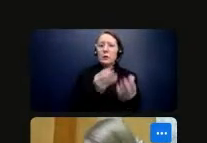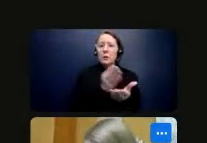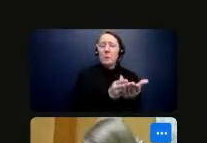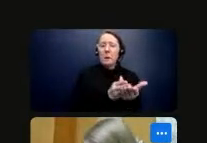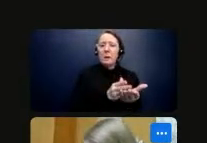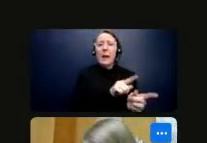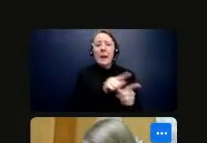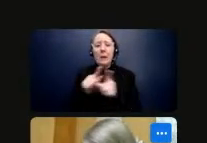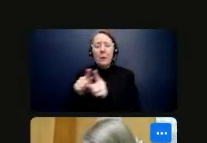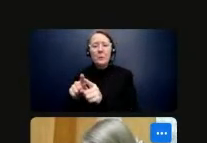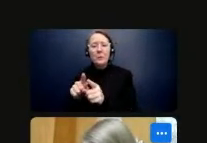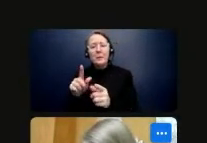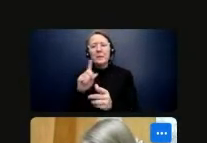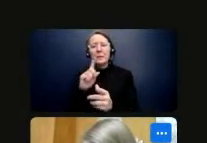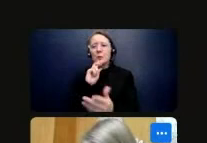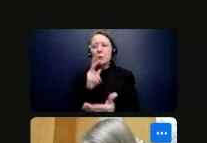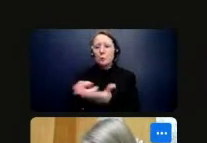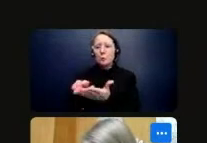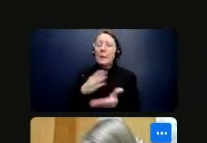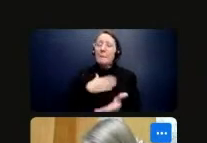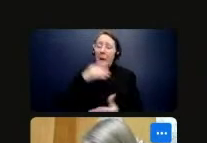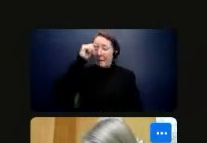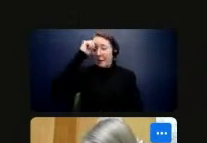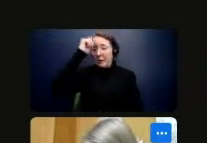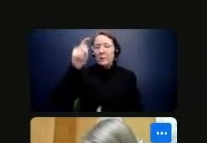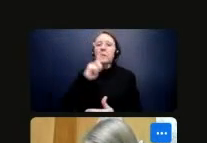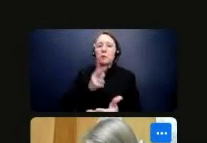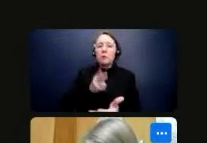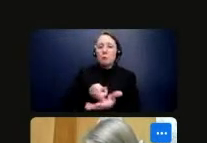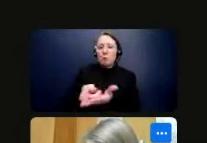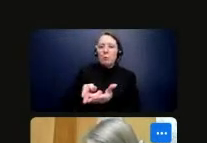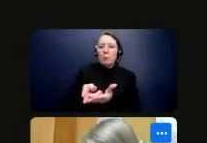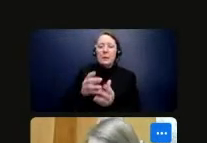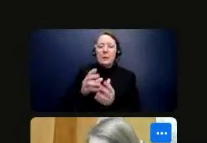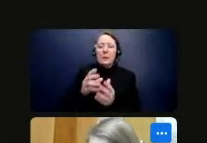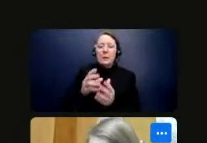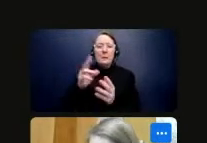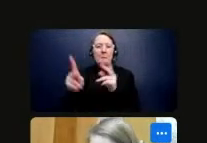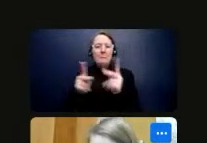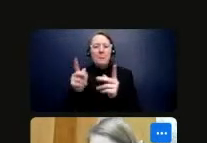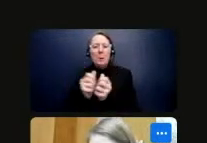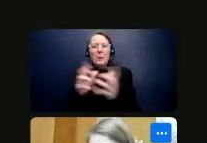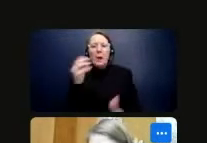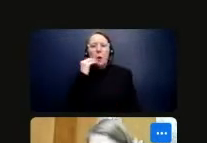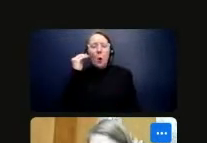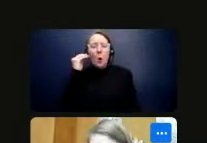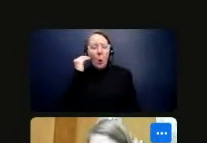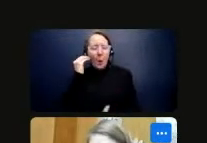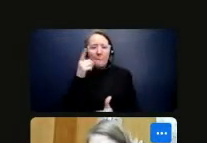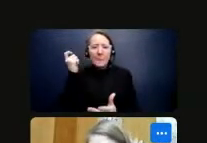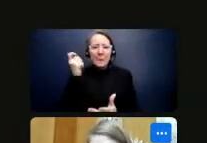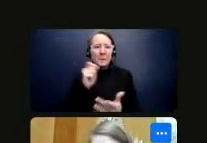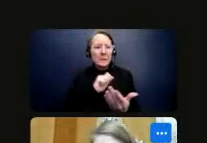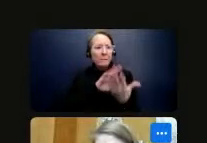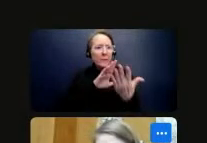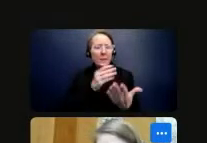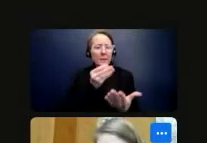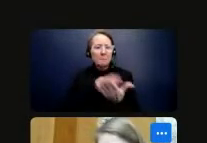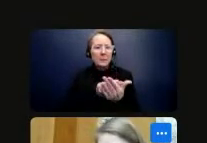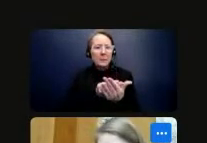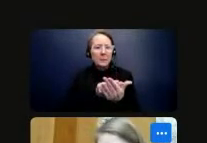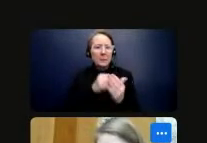truly, this is just my theory, the truly homeless who have run into an economic circumstance or a